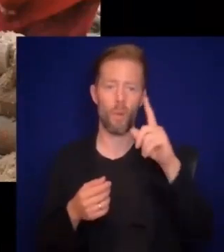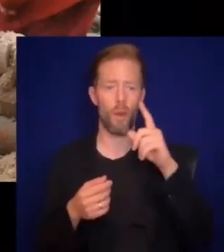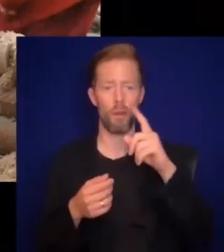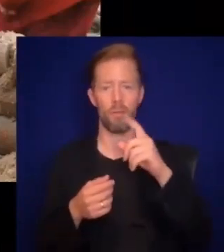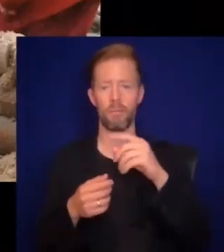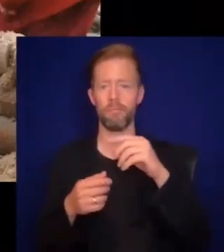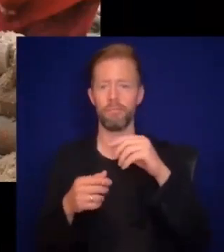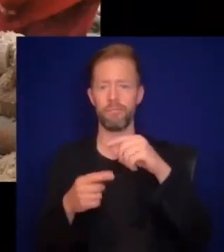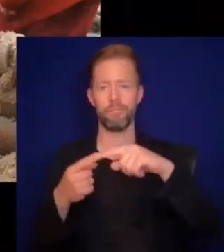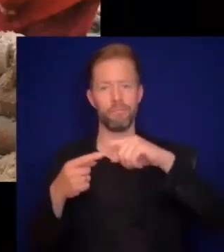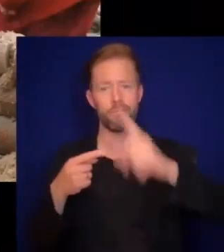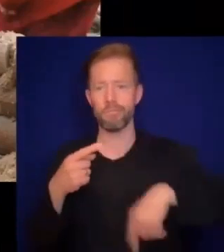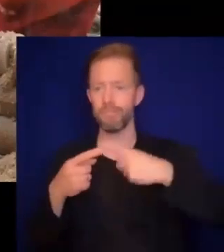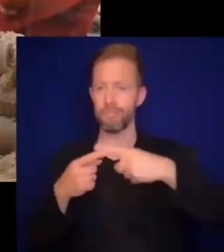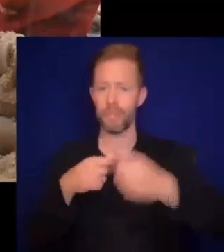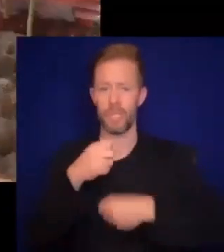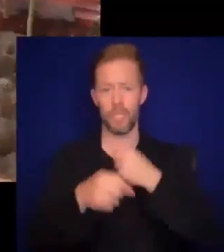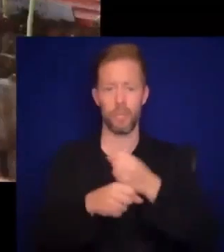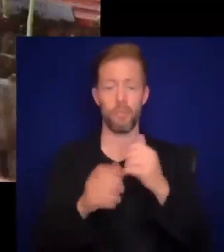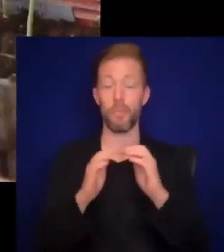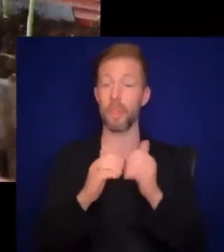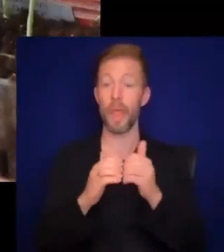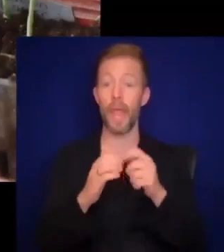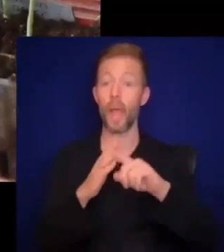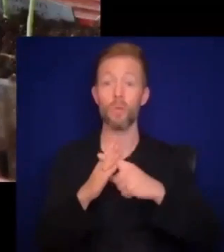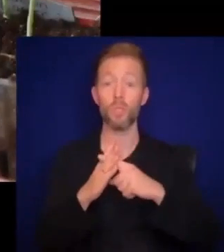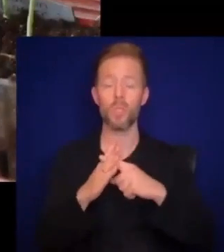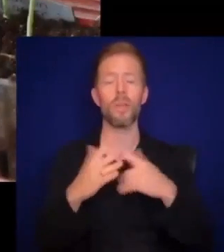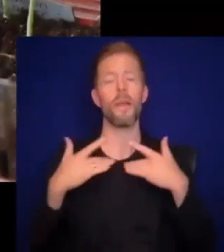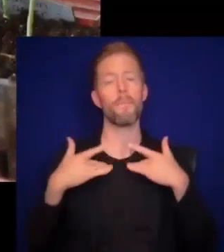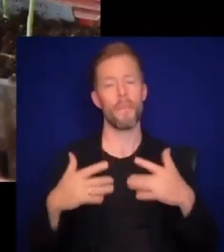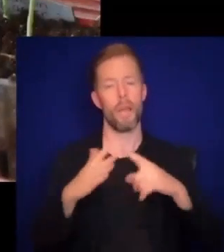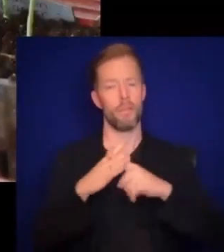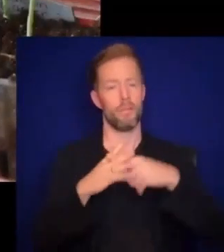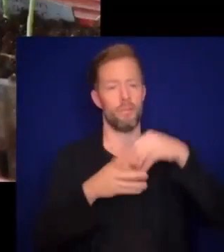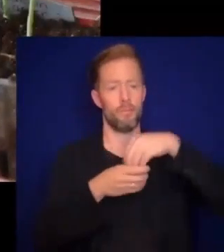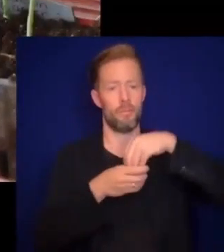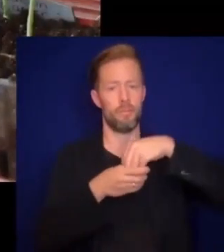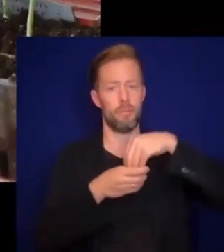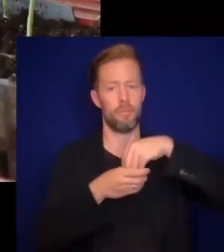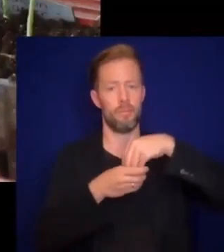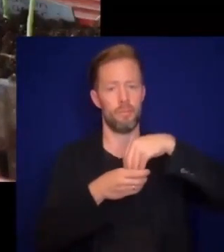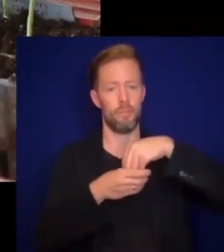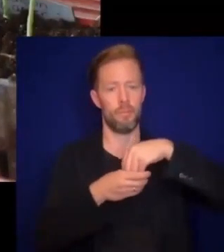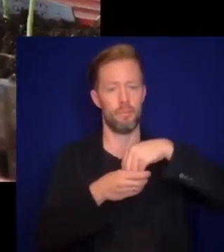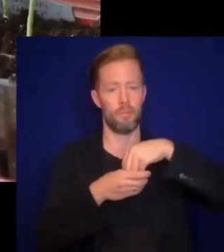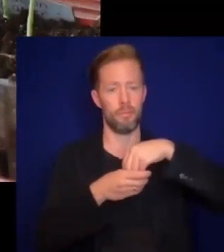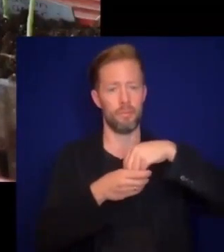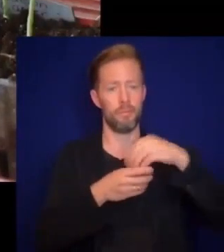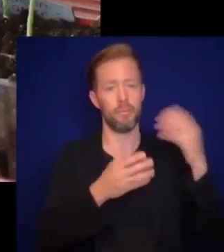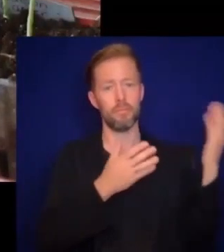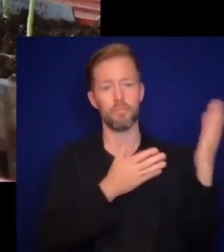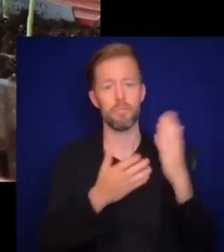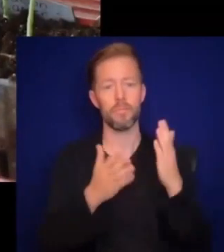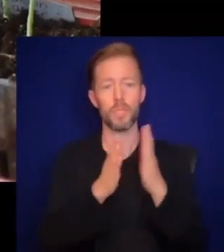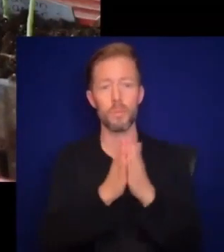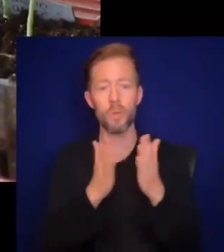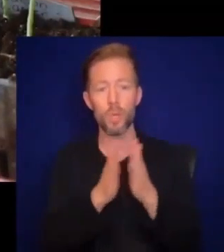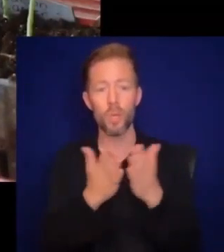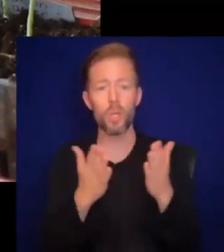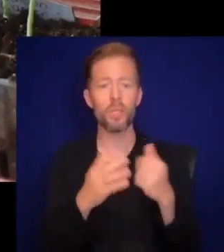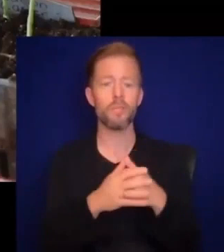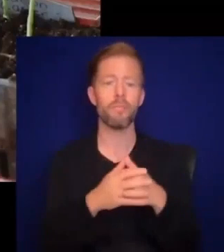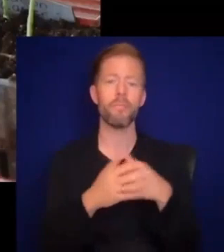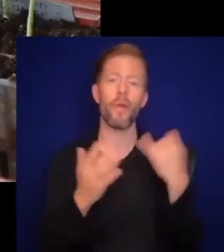for all seasons, as you can see. So how do we start? Well, we usually start indoors, and we bring